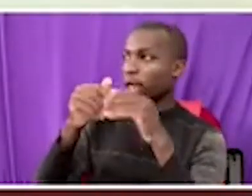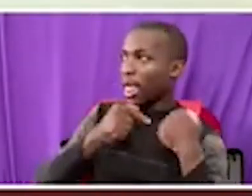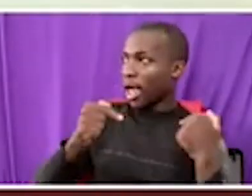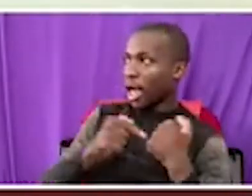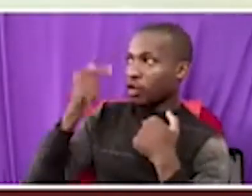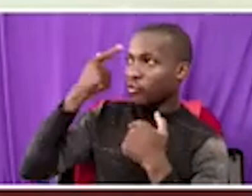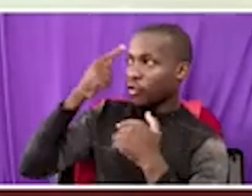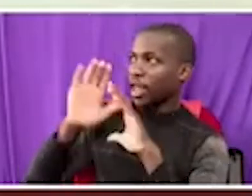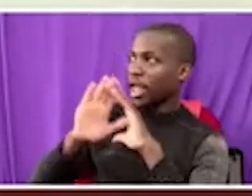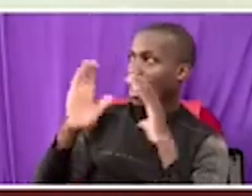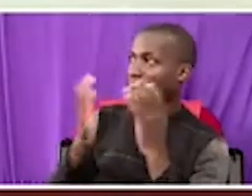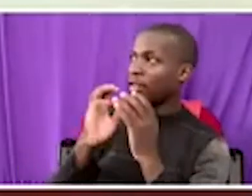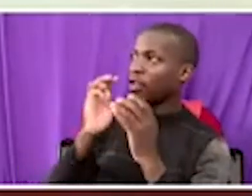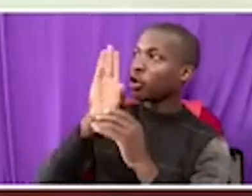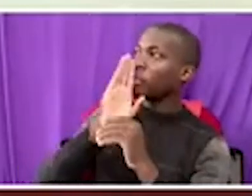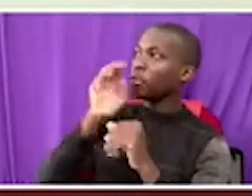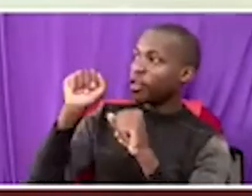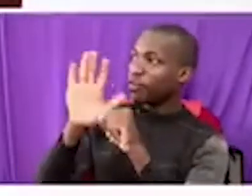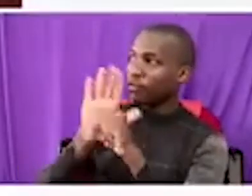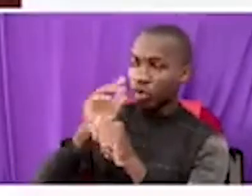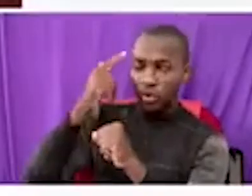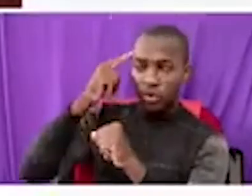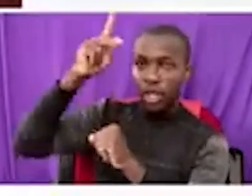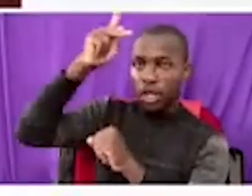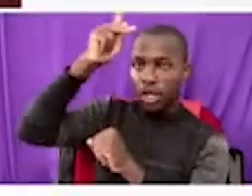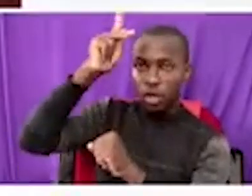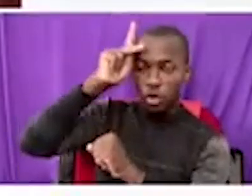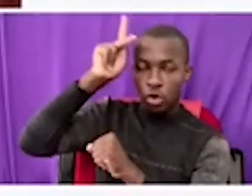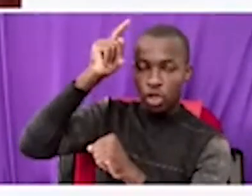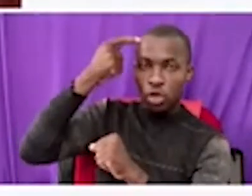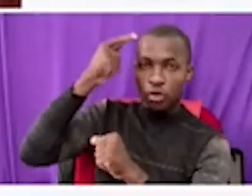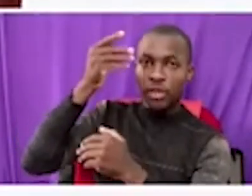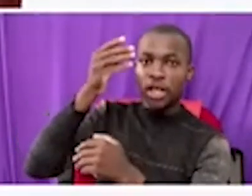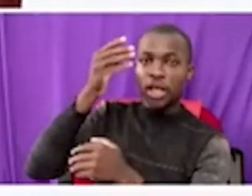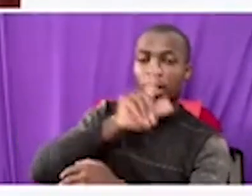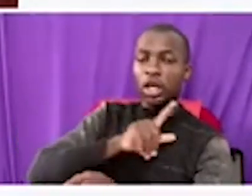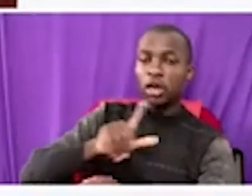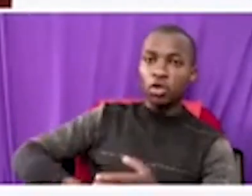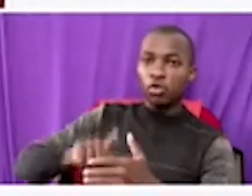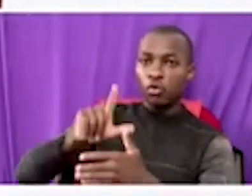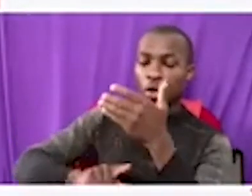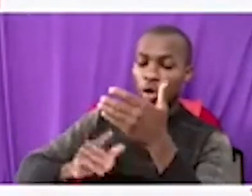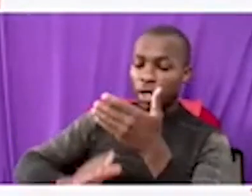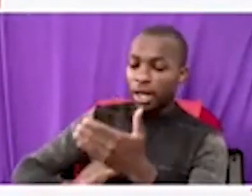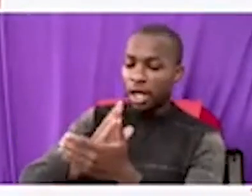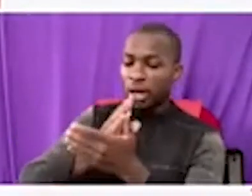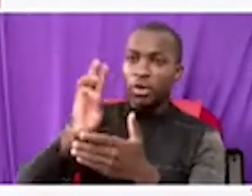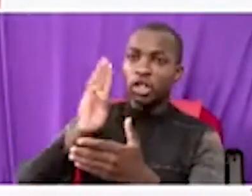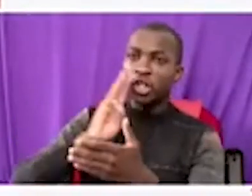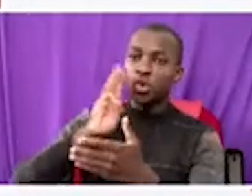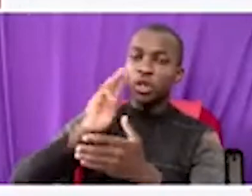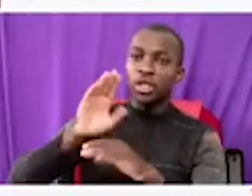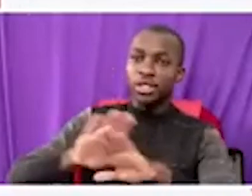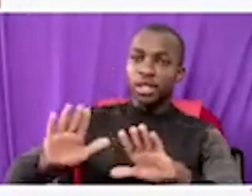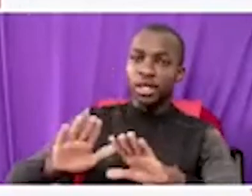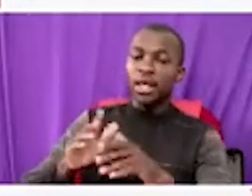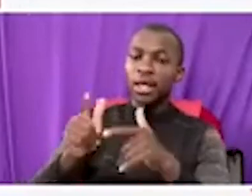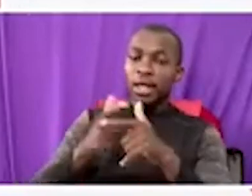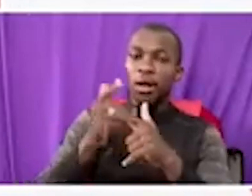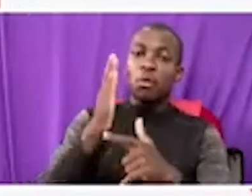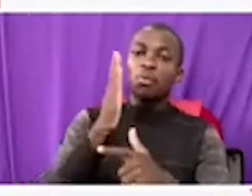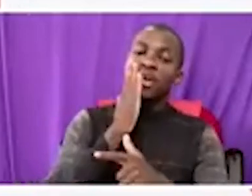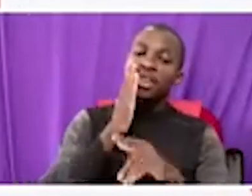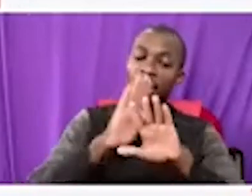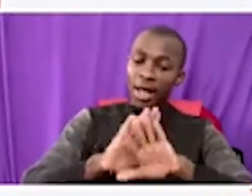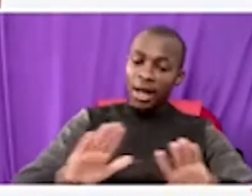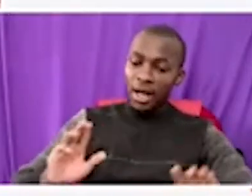the earth will be full of the knowledge of the Lord, as the waters cover the sea. The motherland will be